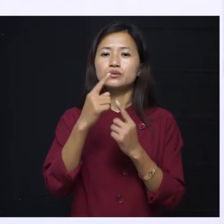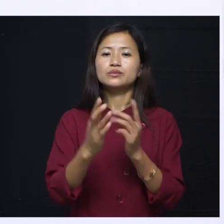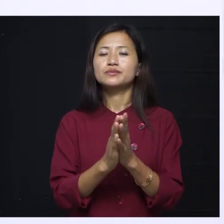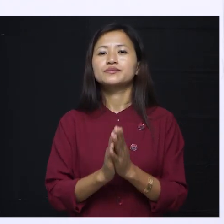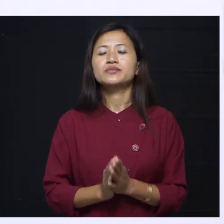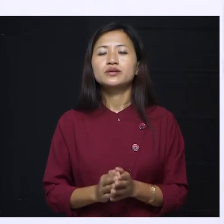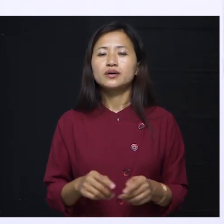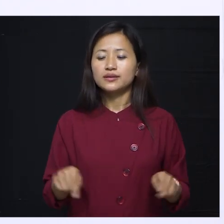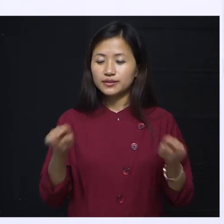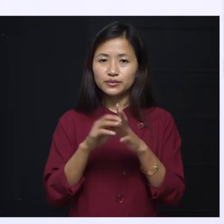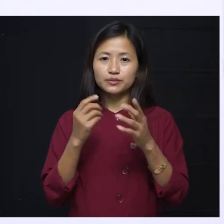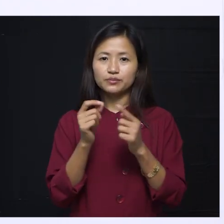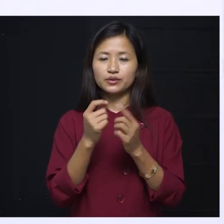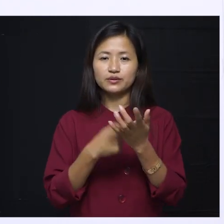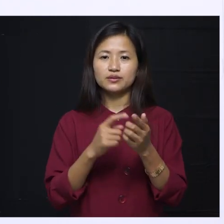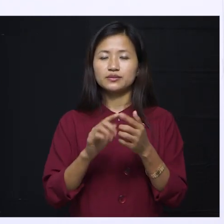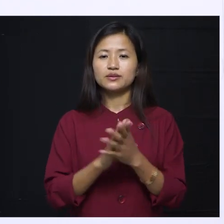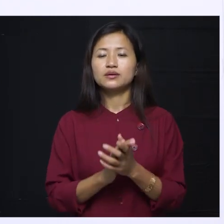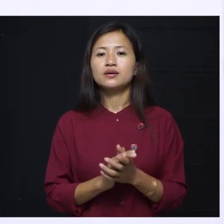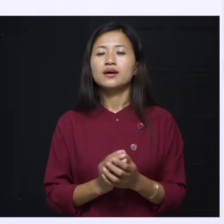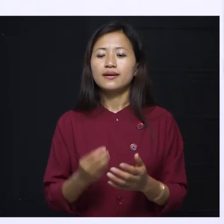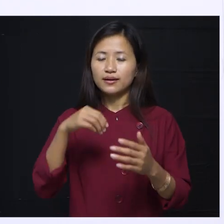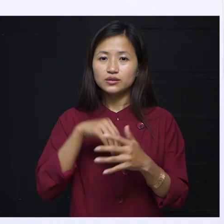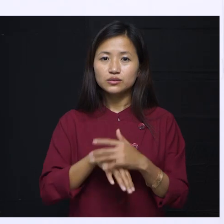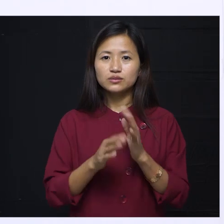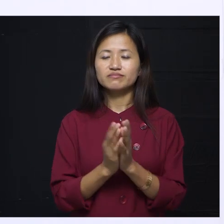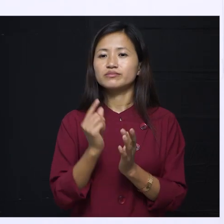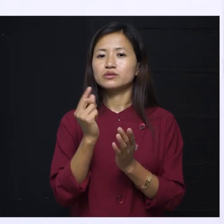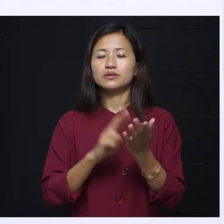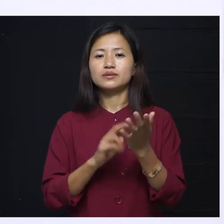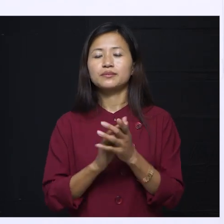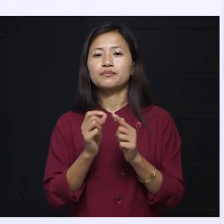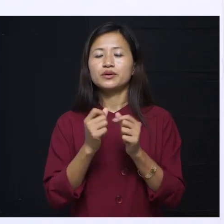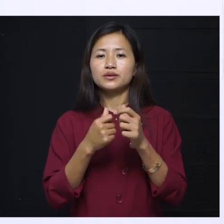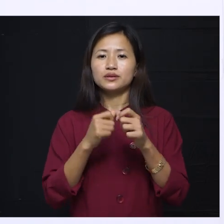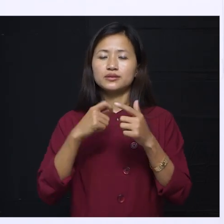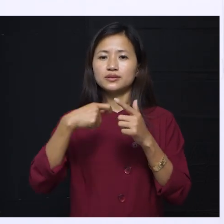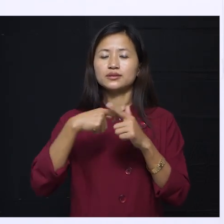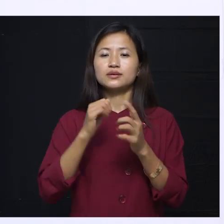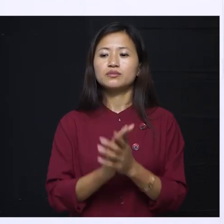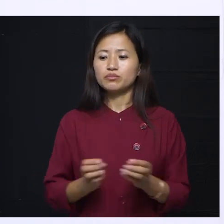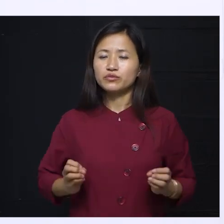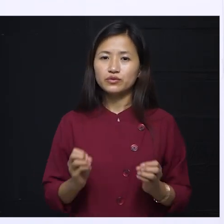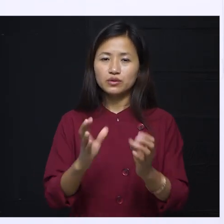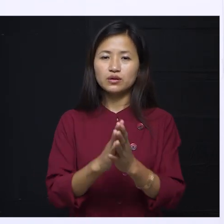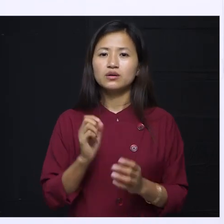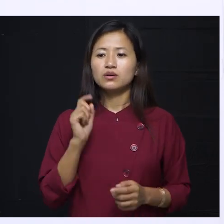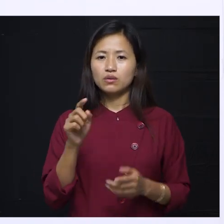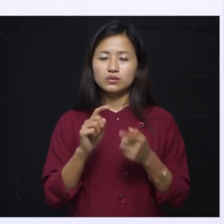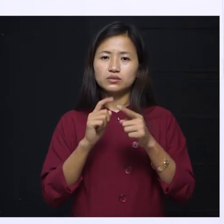prefix and suffix. And that's what we have unpacked just now. What I would suggest is that before you start working on